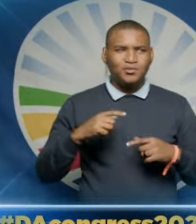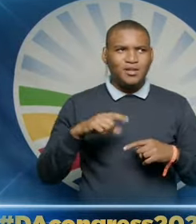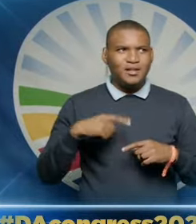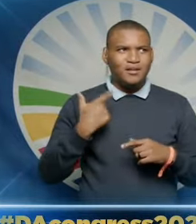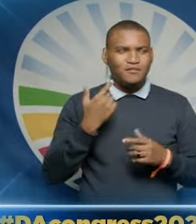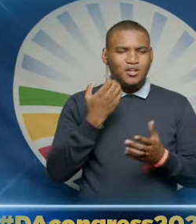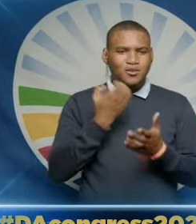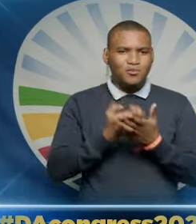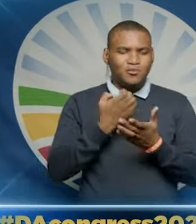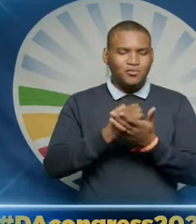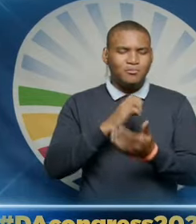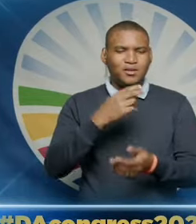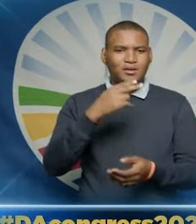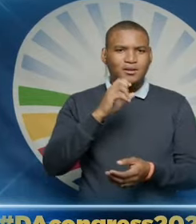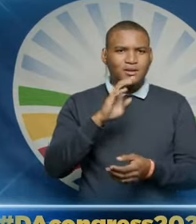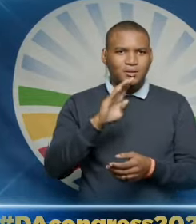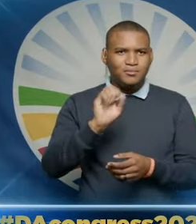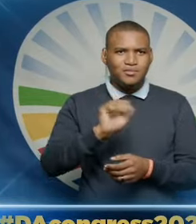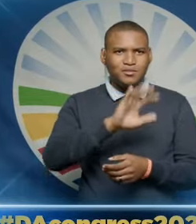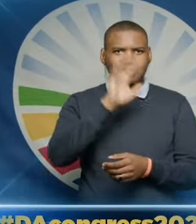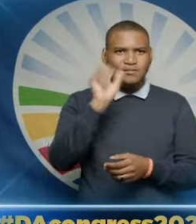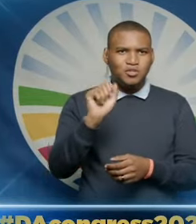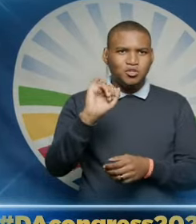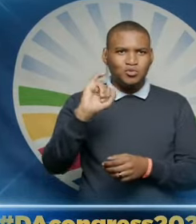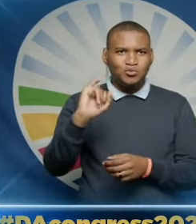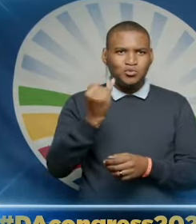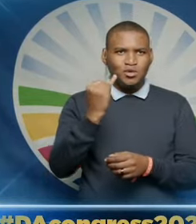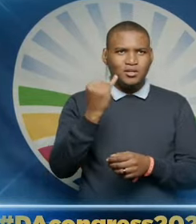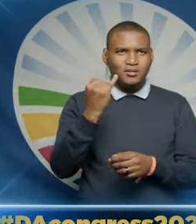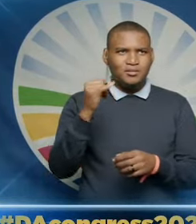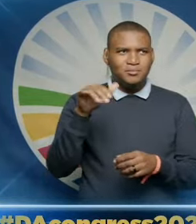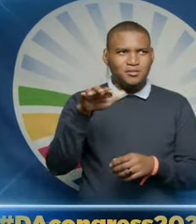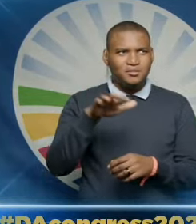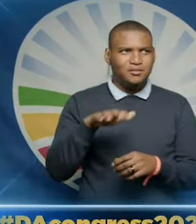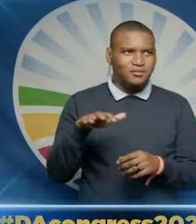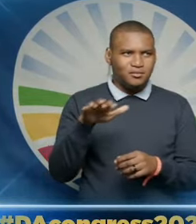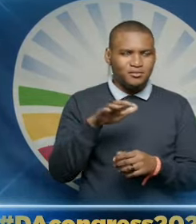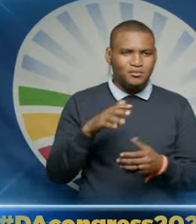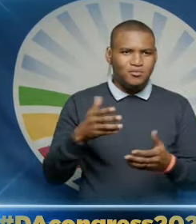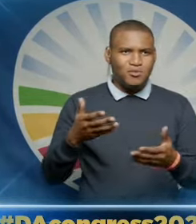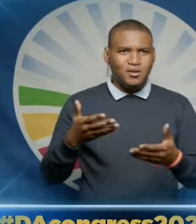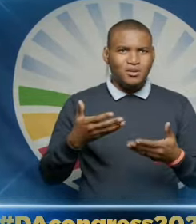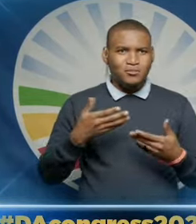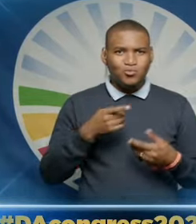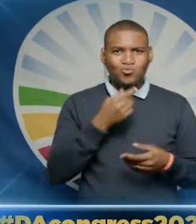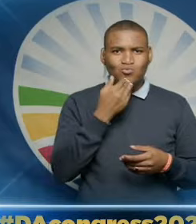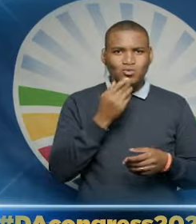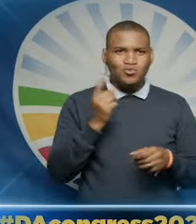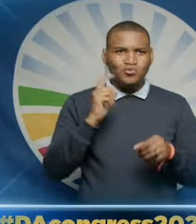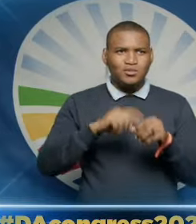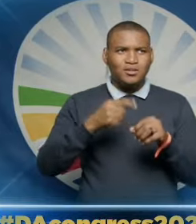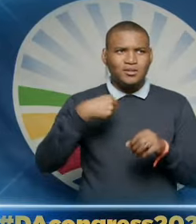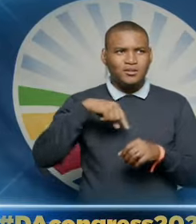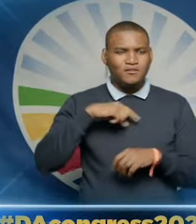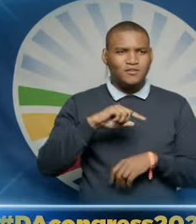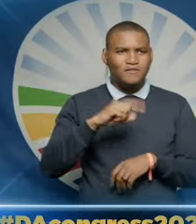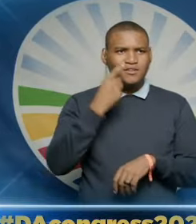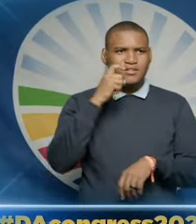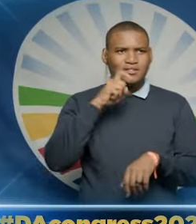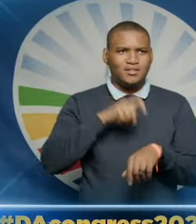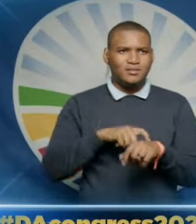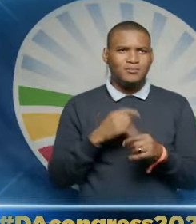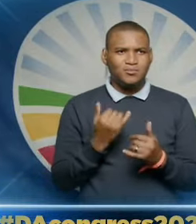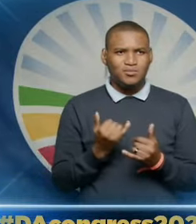economic hub of South Africa, Johannesburg. Welcome to those who are joining us for the first time